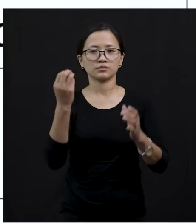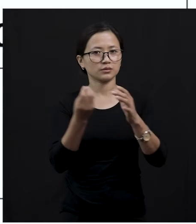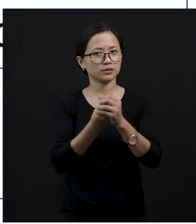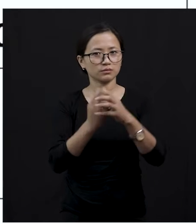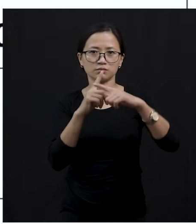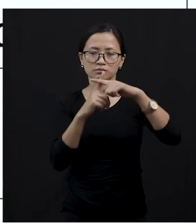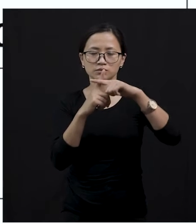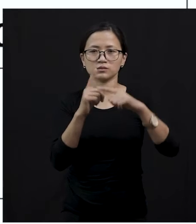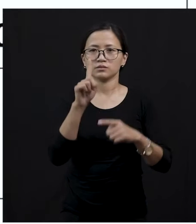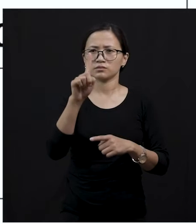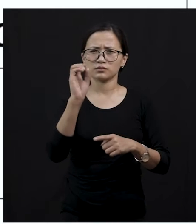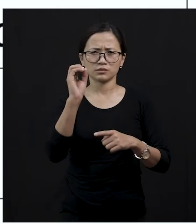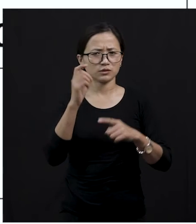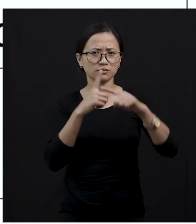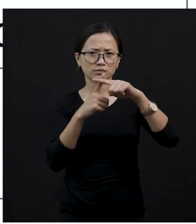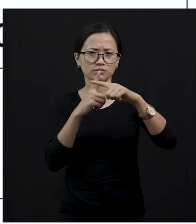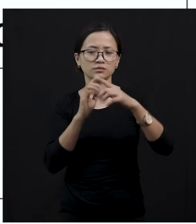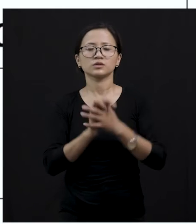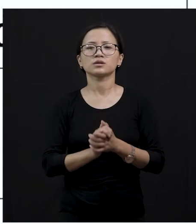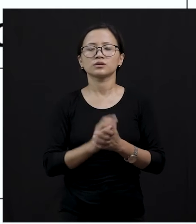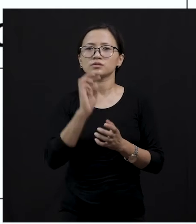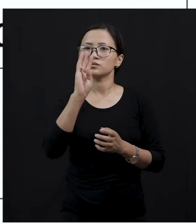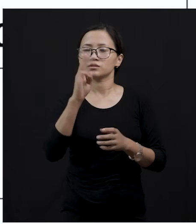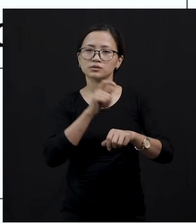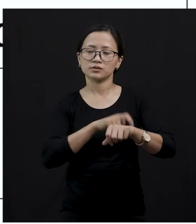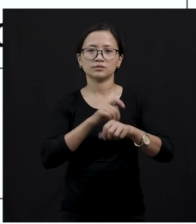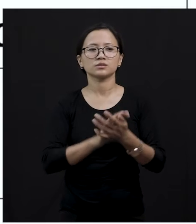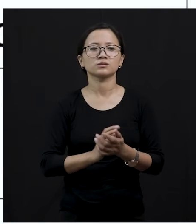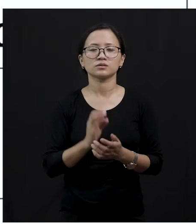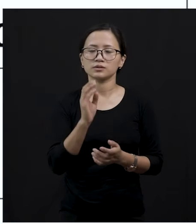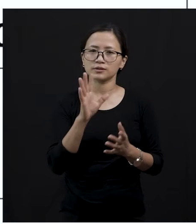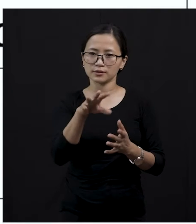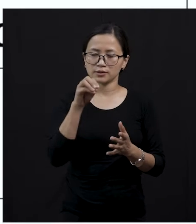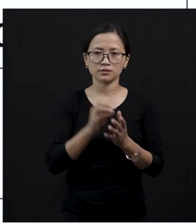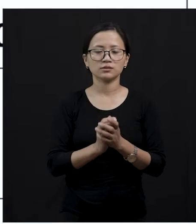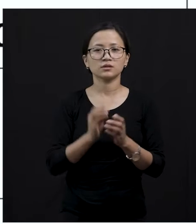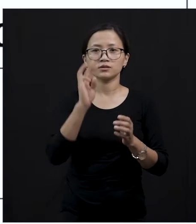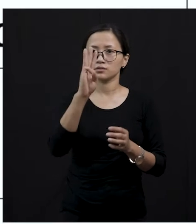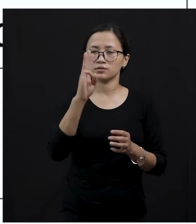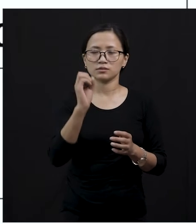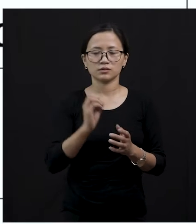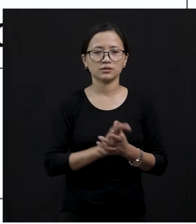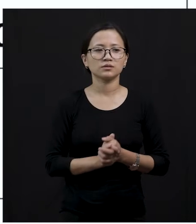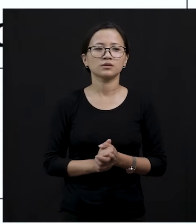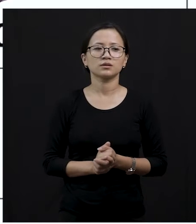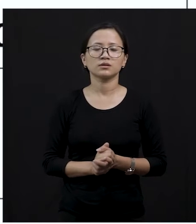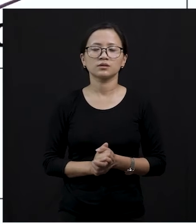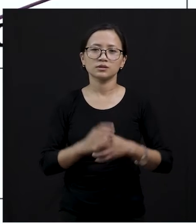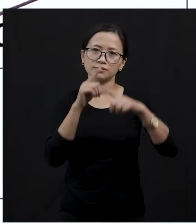add 10 plus 10 plus 10, you get 30. So 3 tenths you get